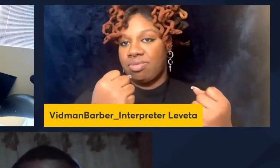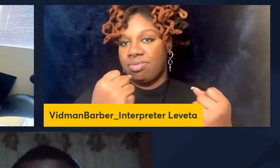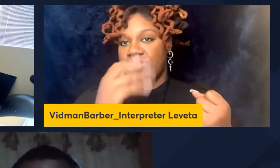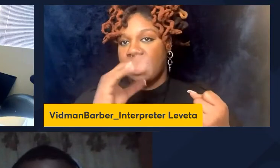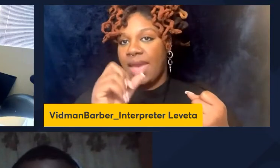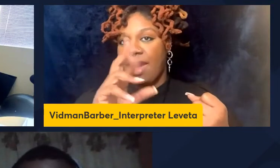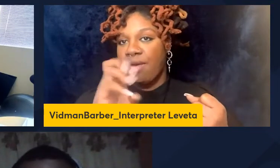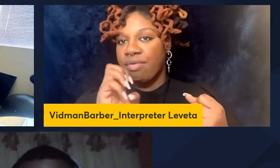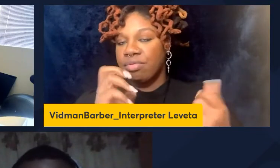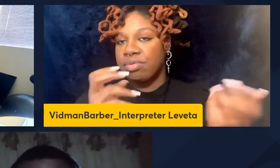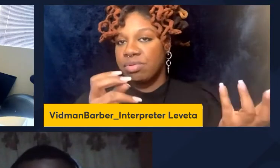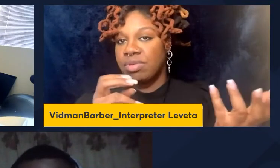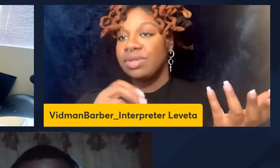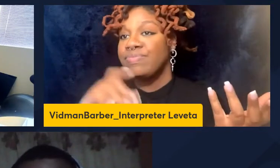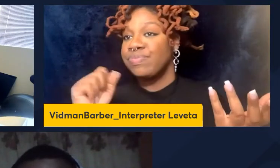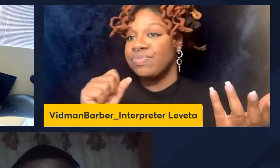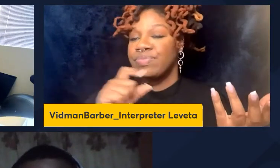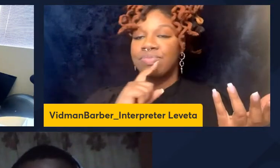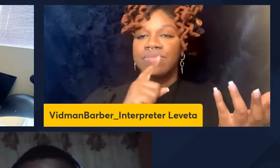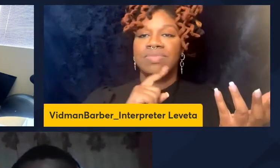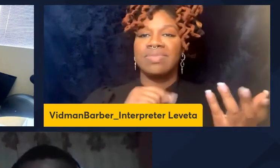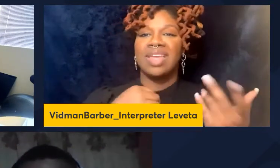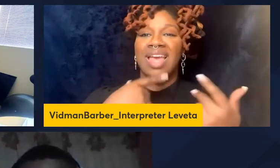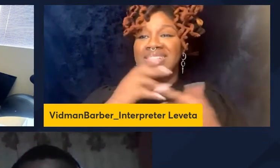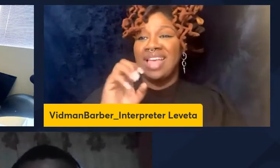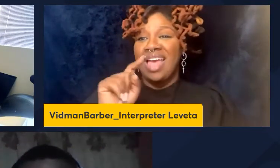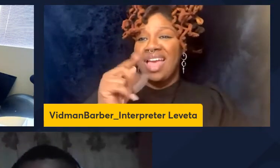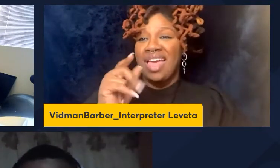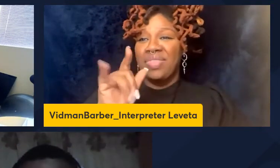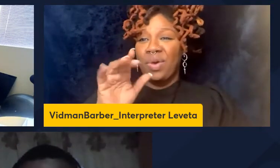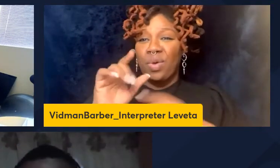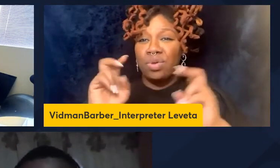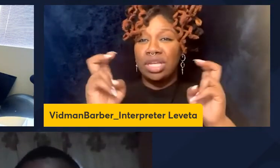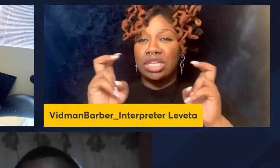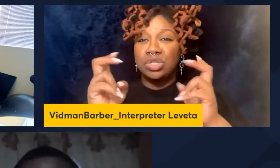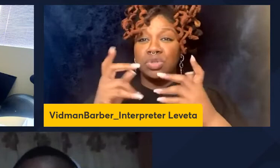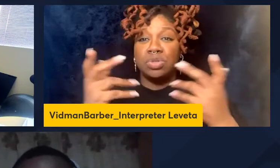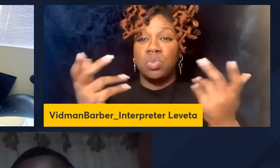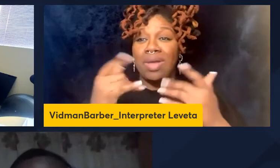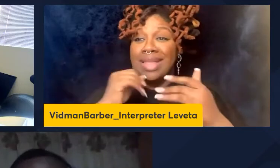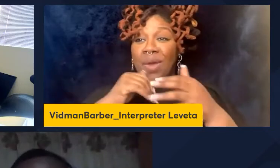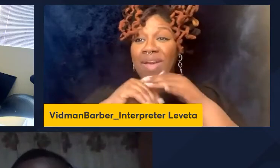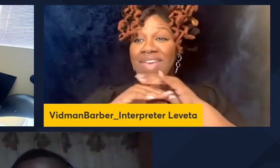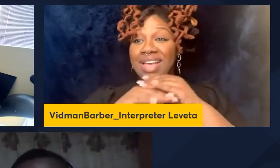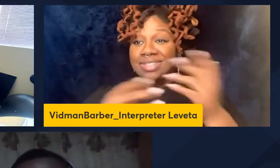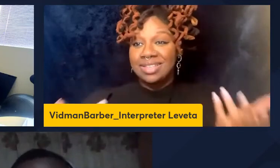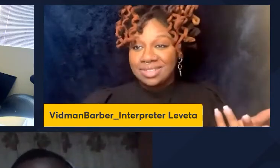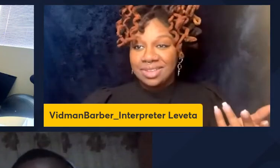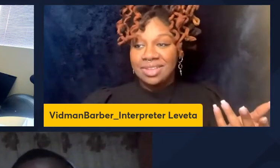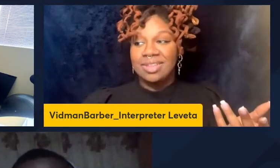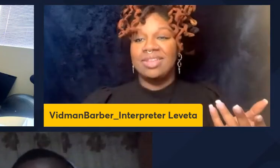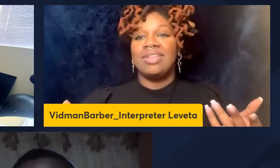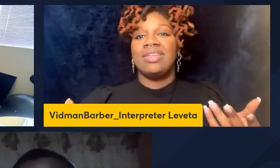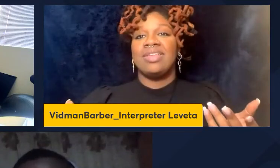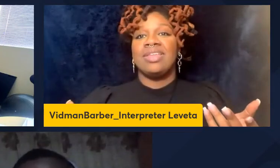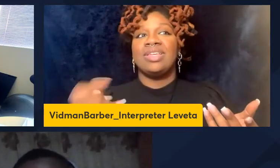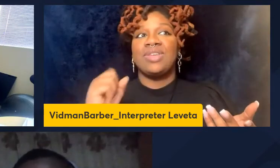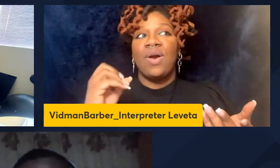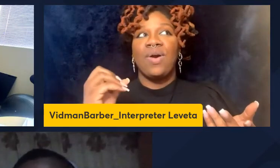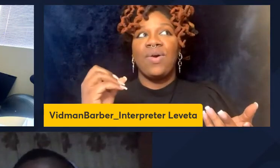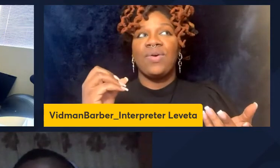Yeah, I mean, I think it's an ethical, the ethical issue is that they don't have access. And so I